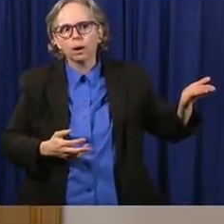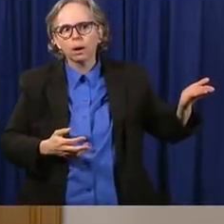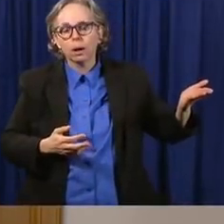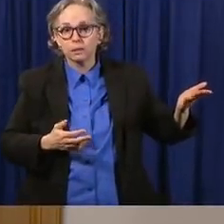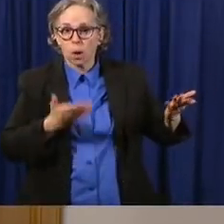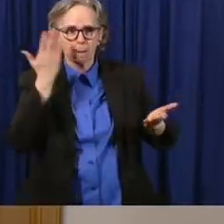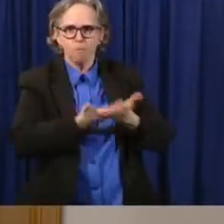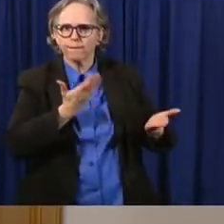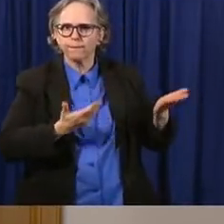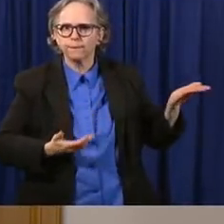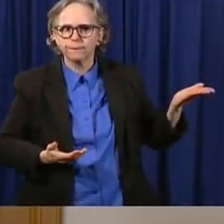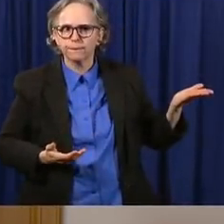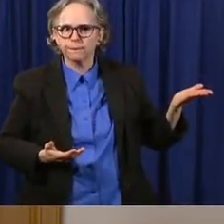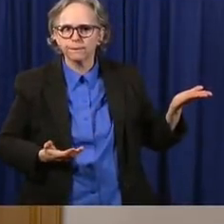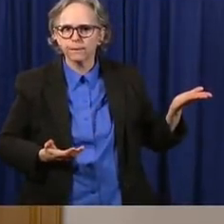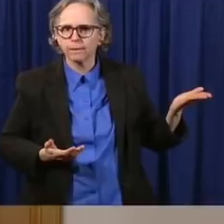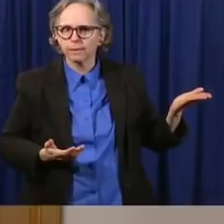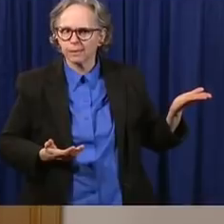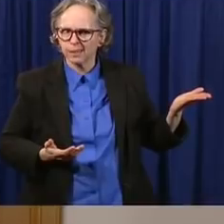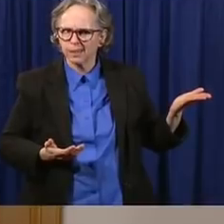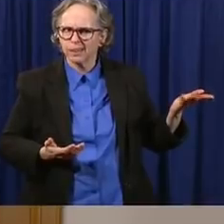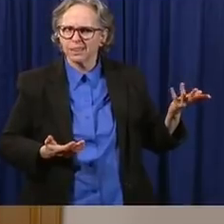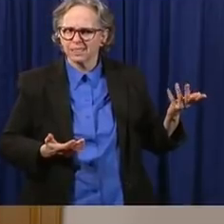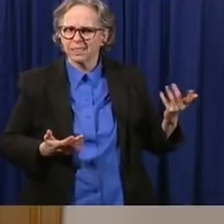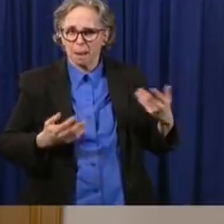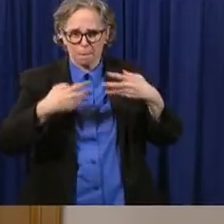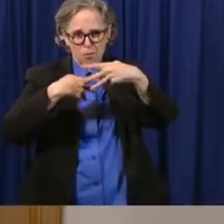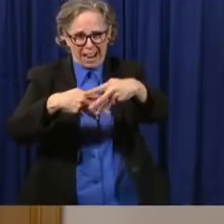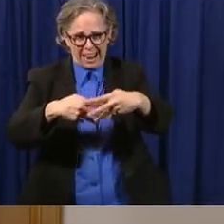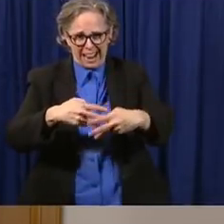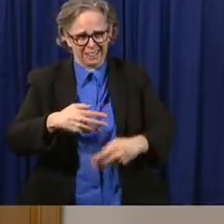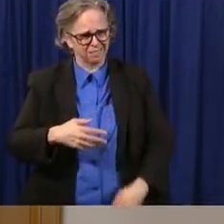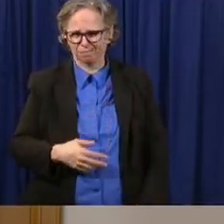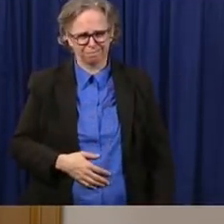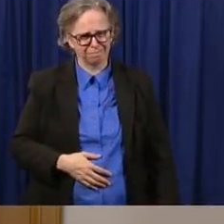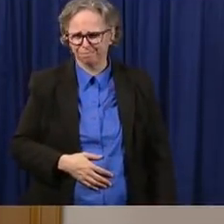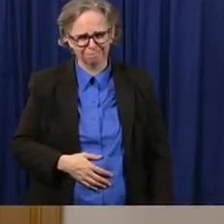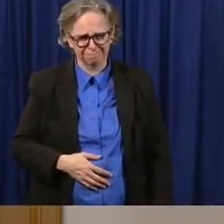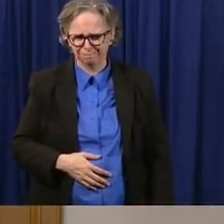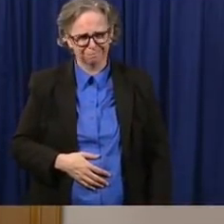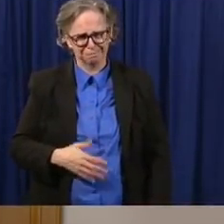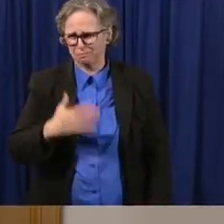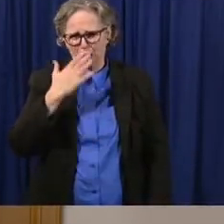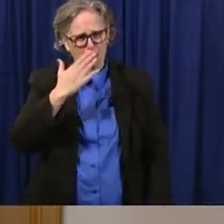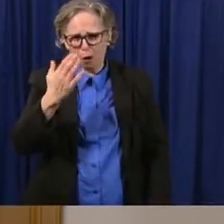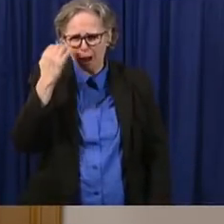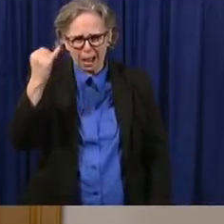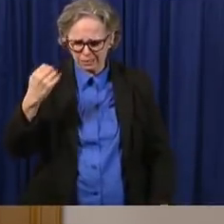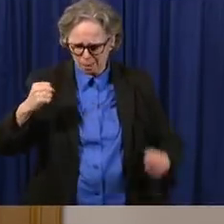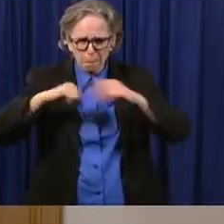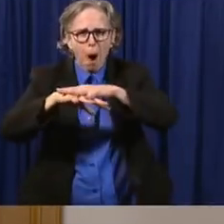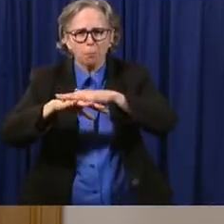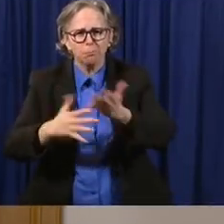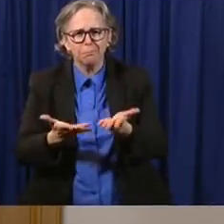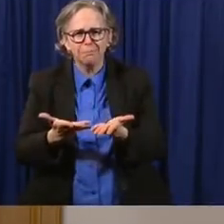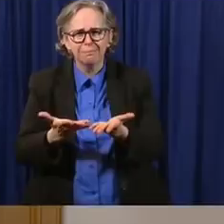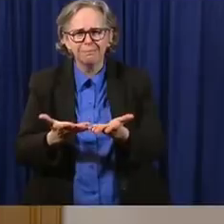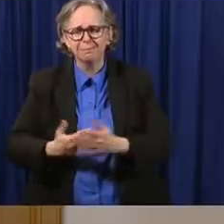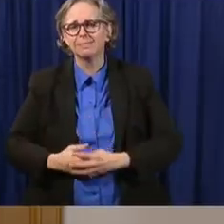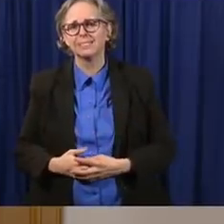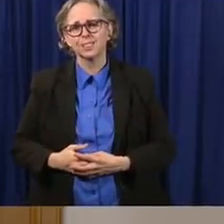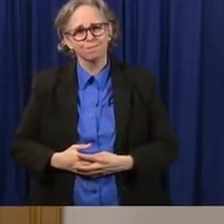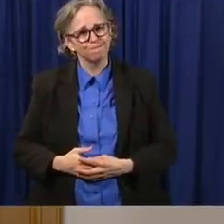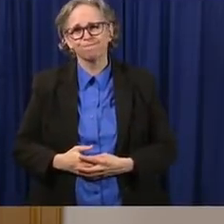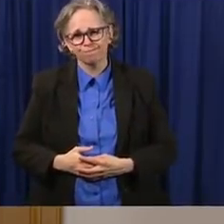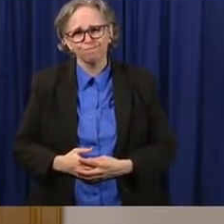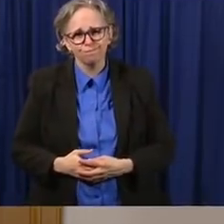parade, but by and large, parades would not be something that, should be happening. Thank